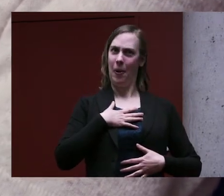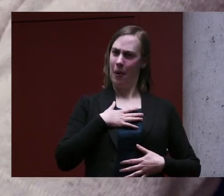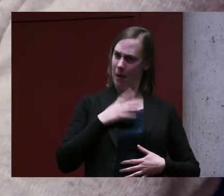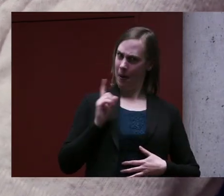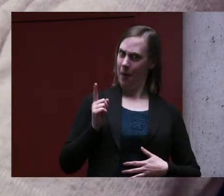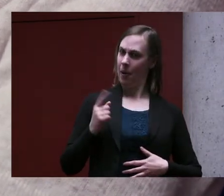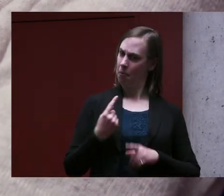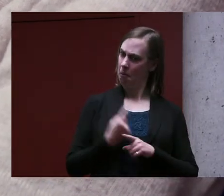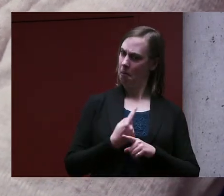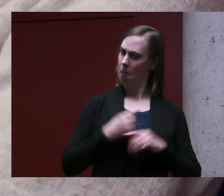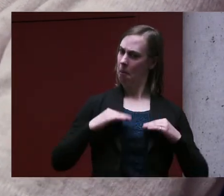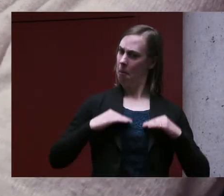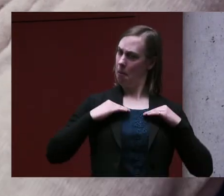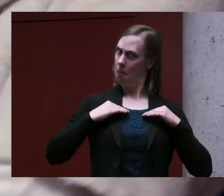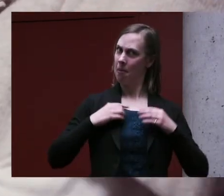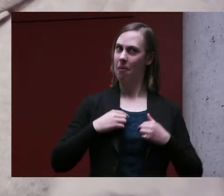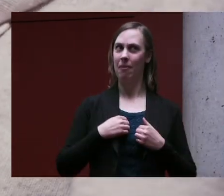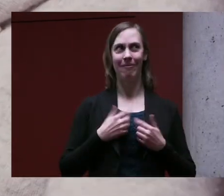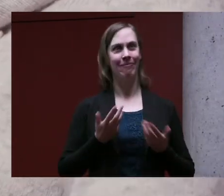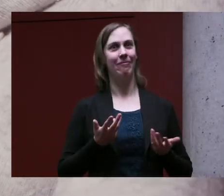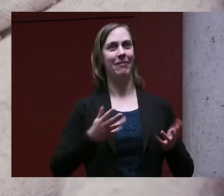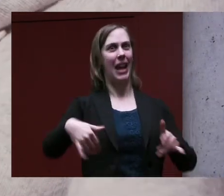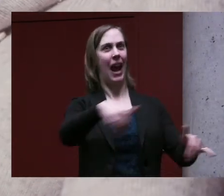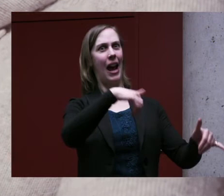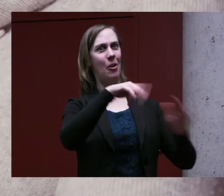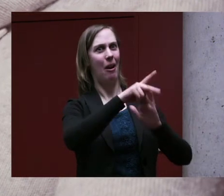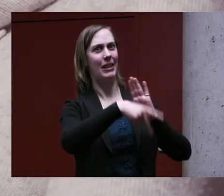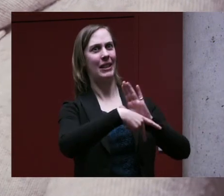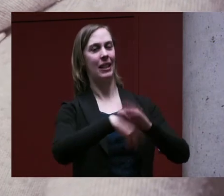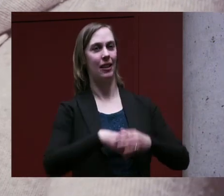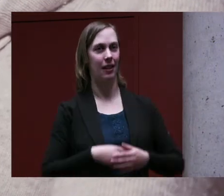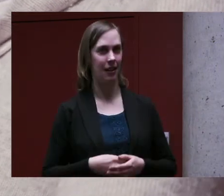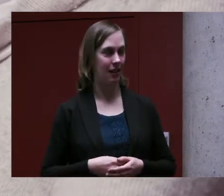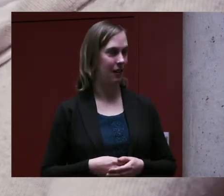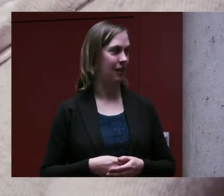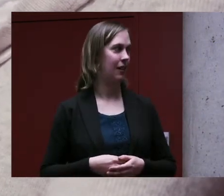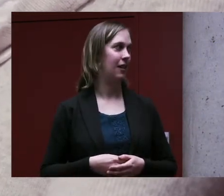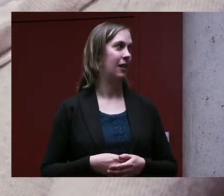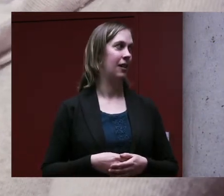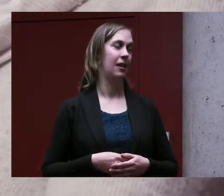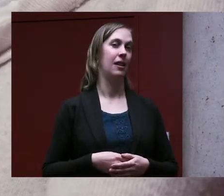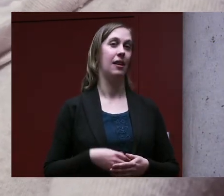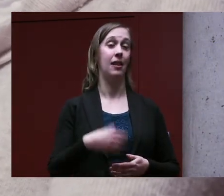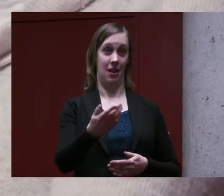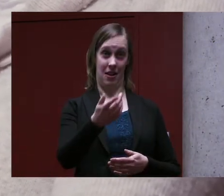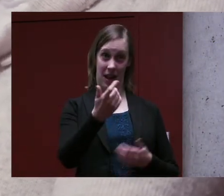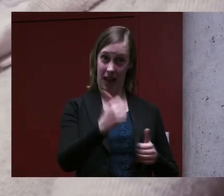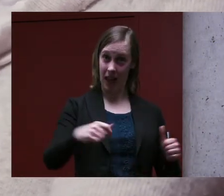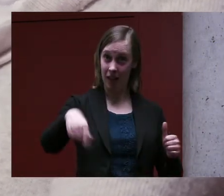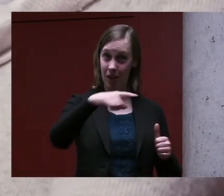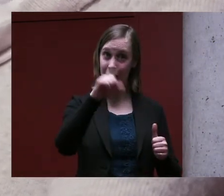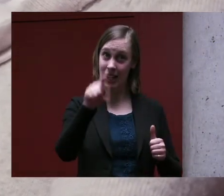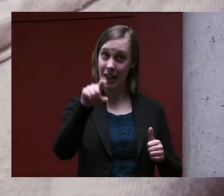standard policy. And seasonal clothing, if any one of you needs a Christmas sweater.